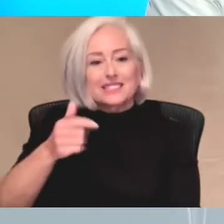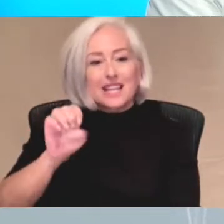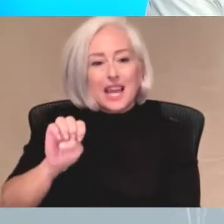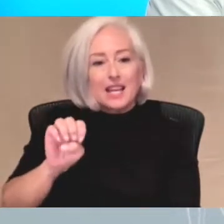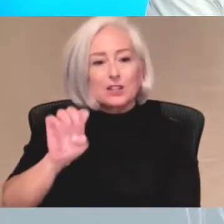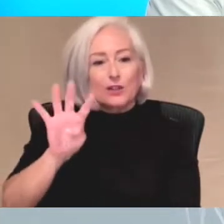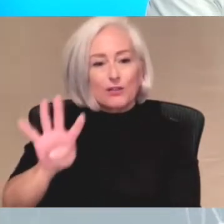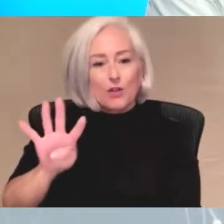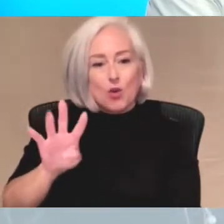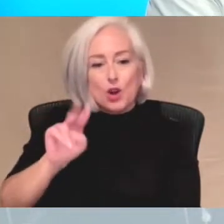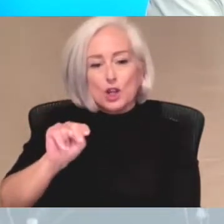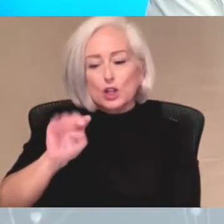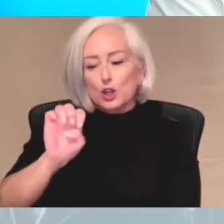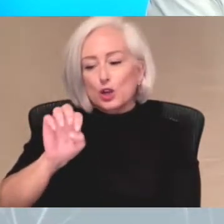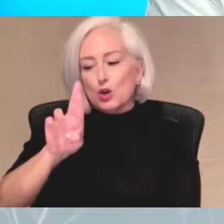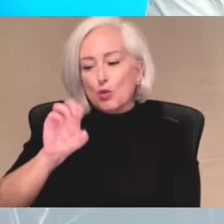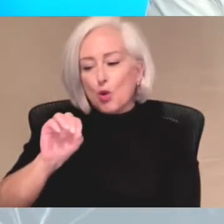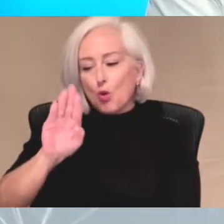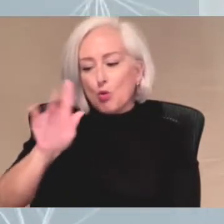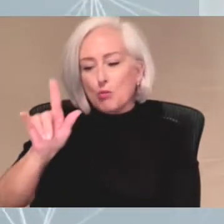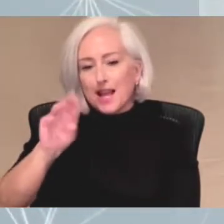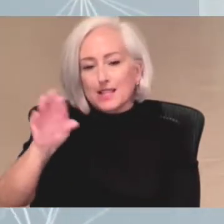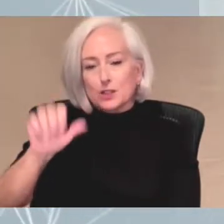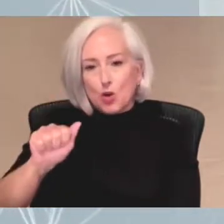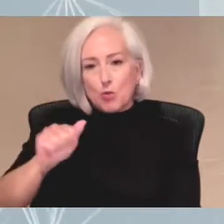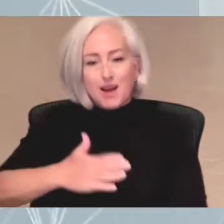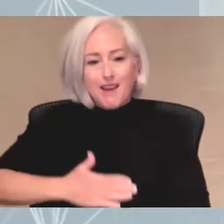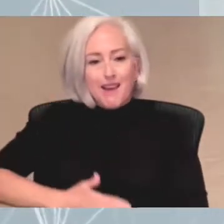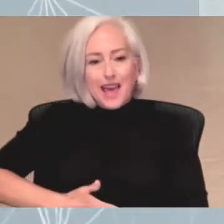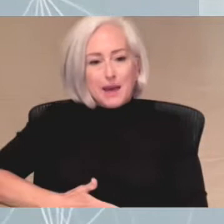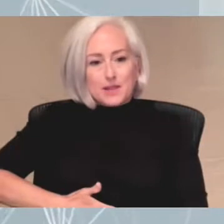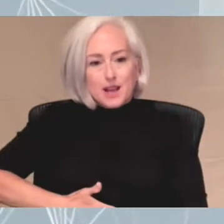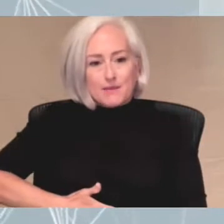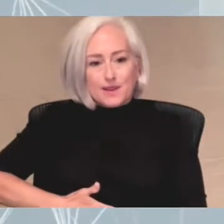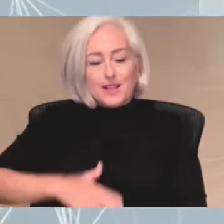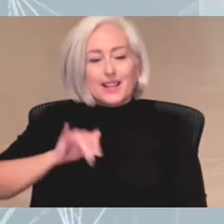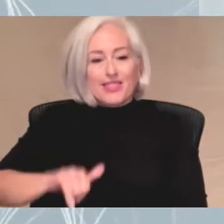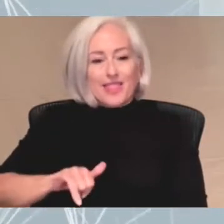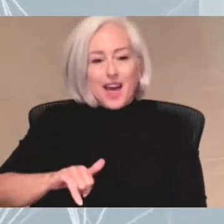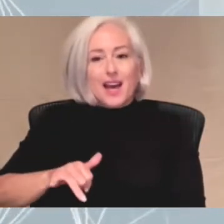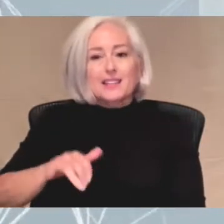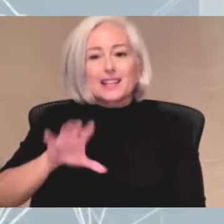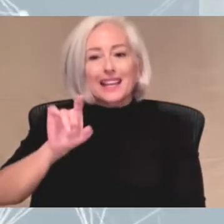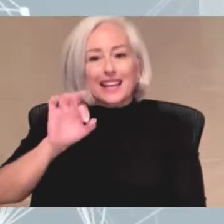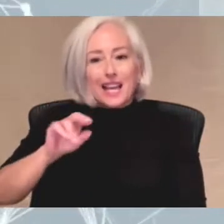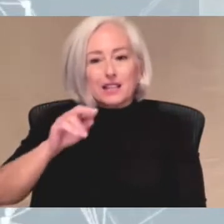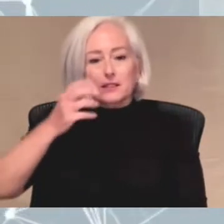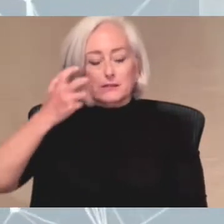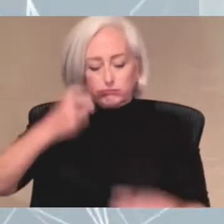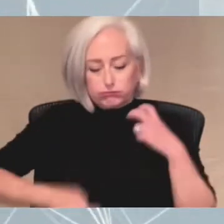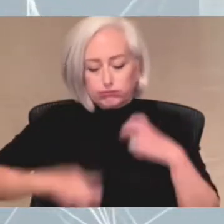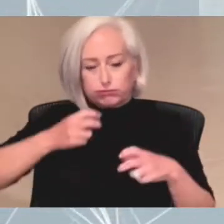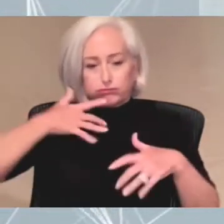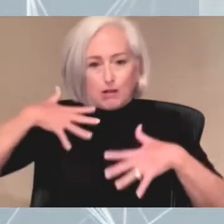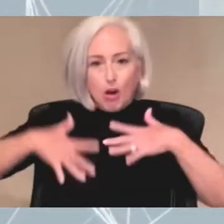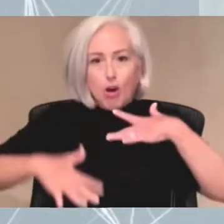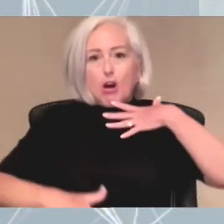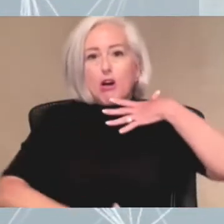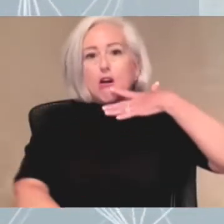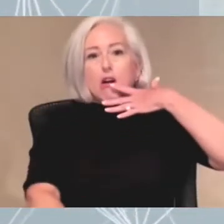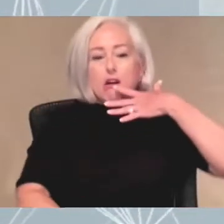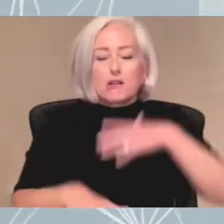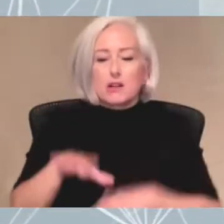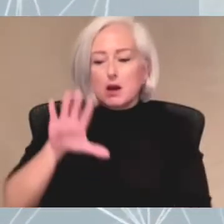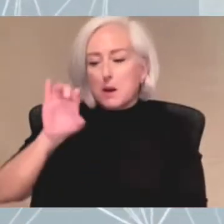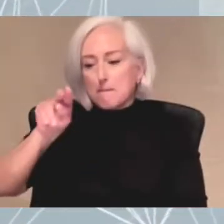abdomen. It had spread quite literally head to toe. It was in his bone marrow. It was in his bones. He